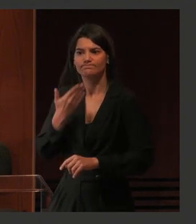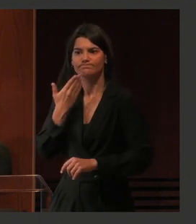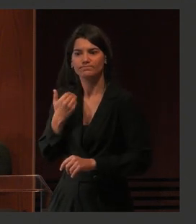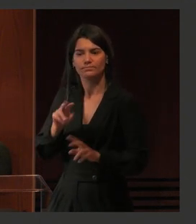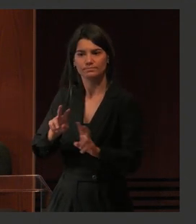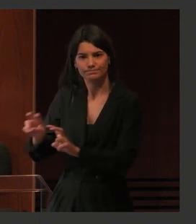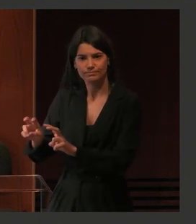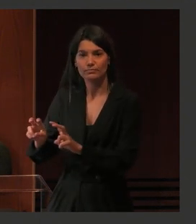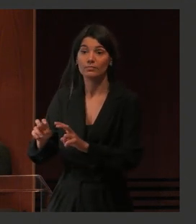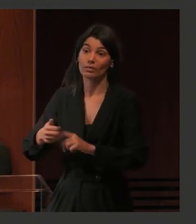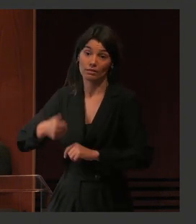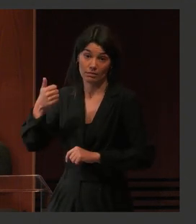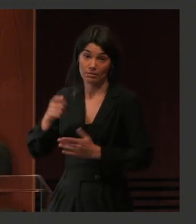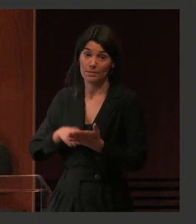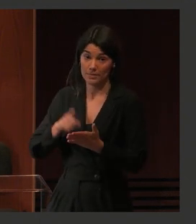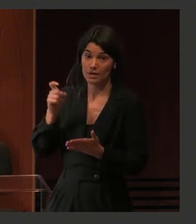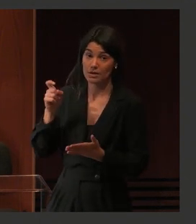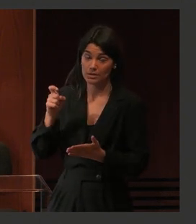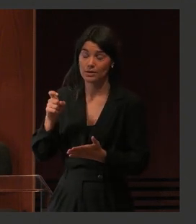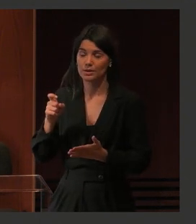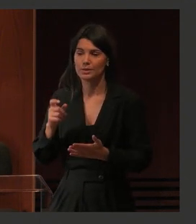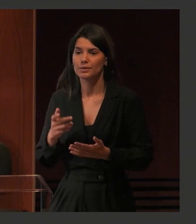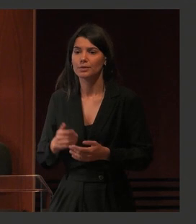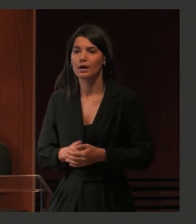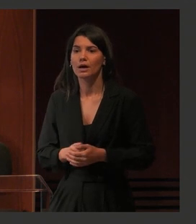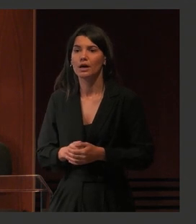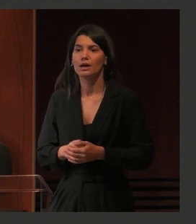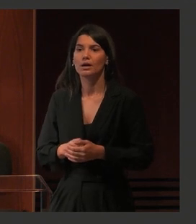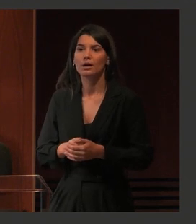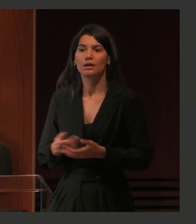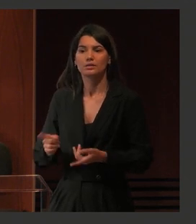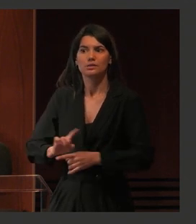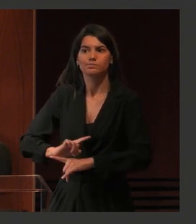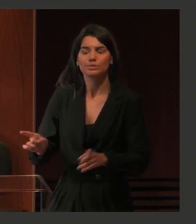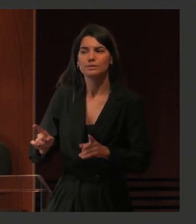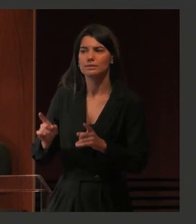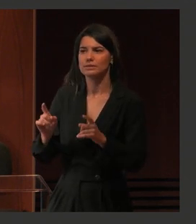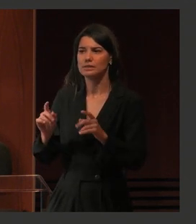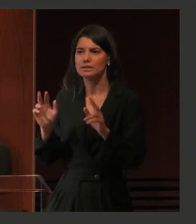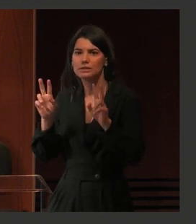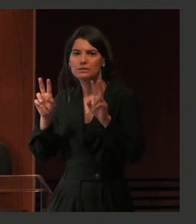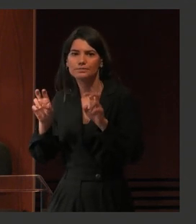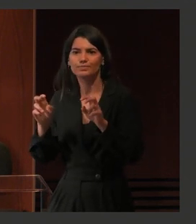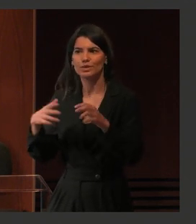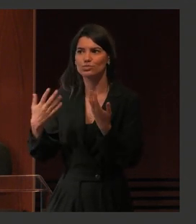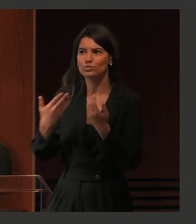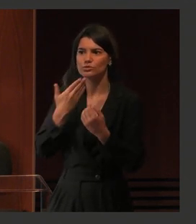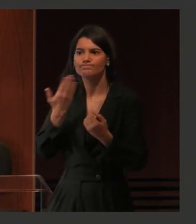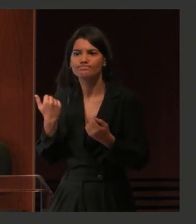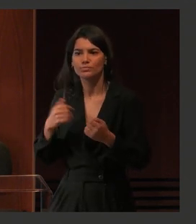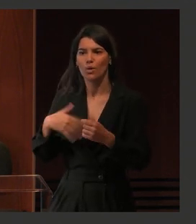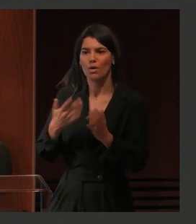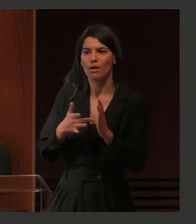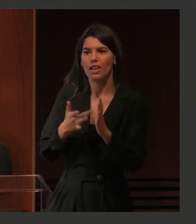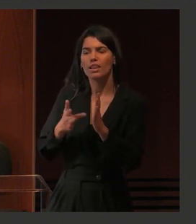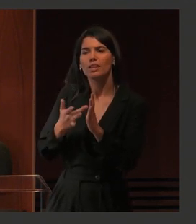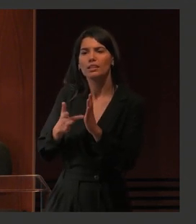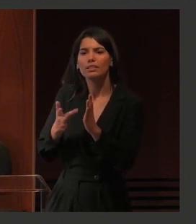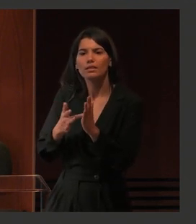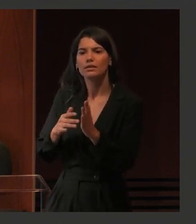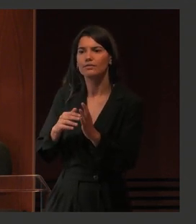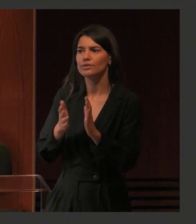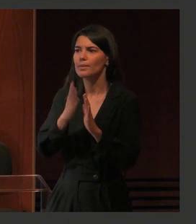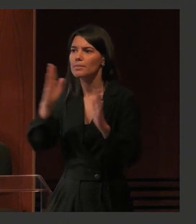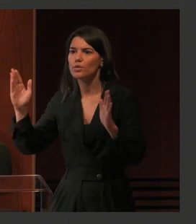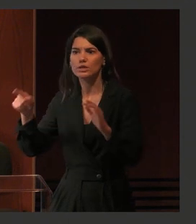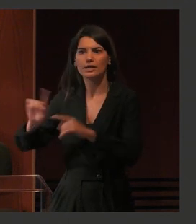States against certain subjects, against certain books in the libraries, this